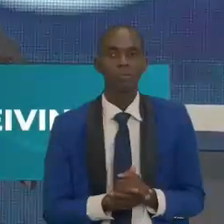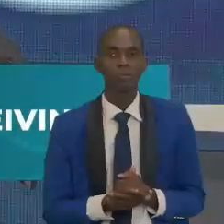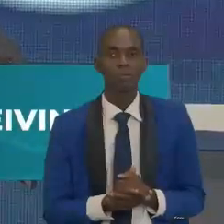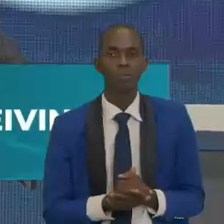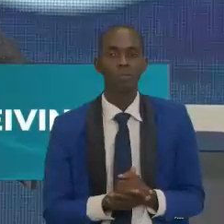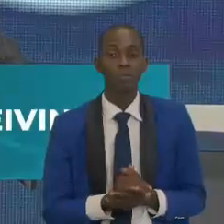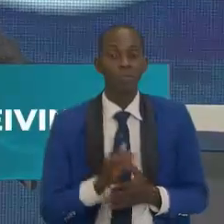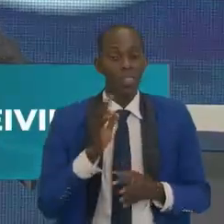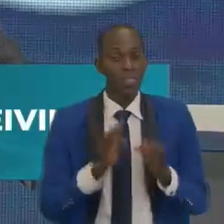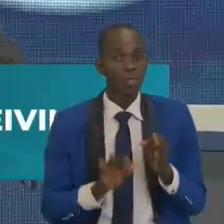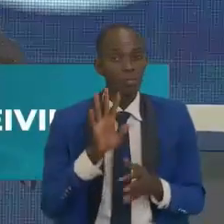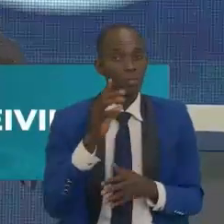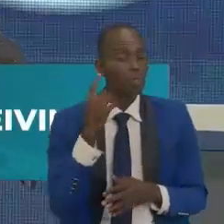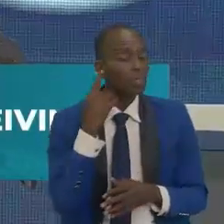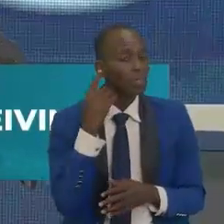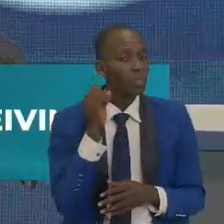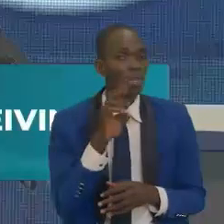If your ears are deaf,